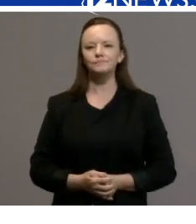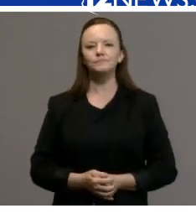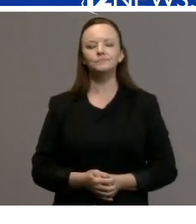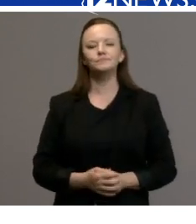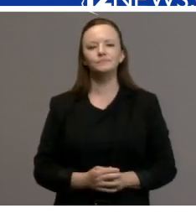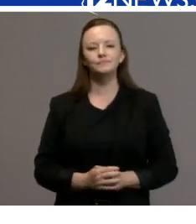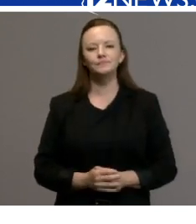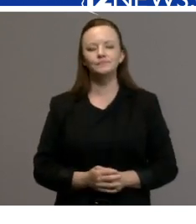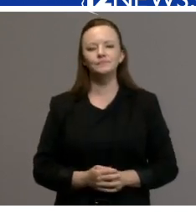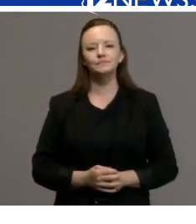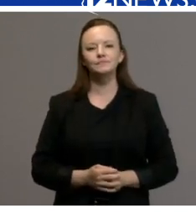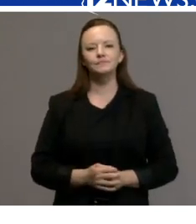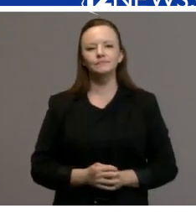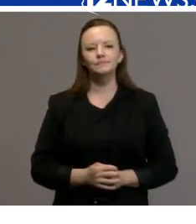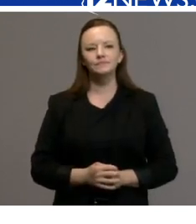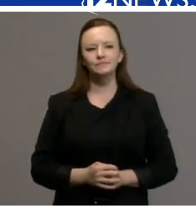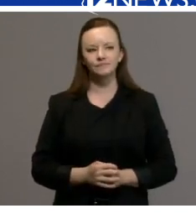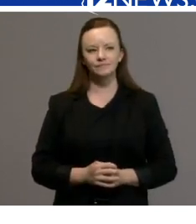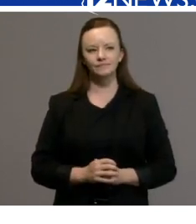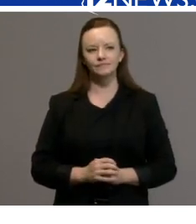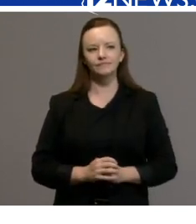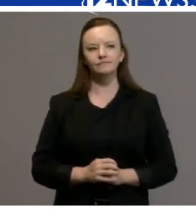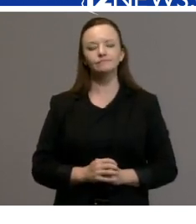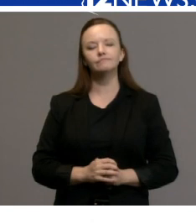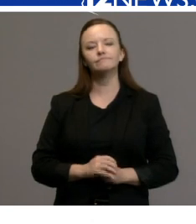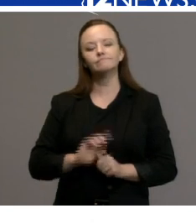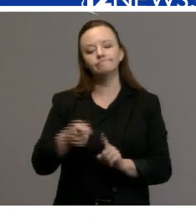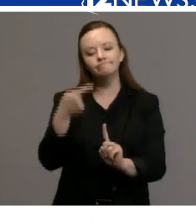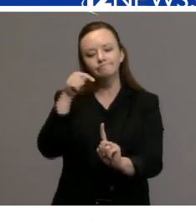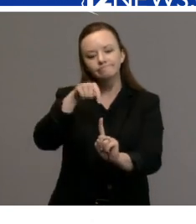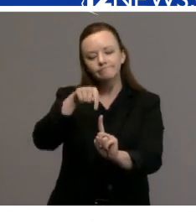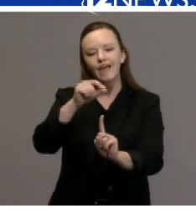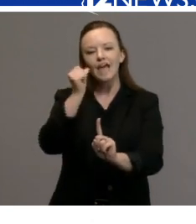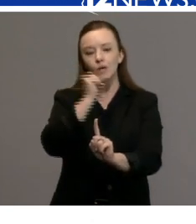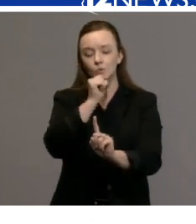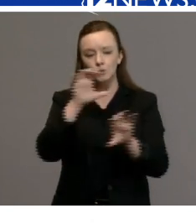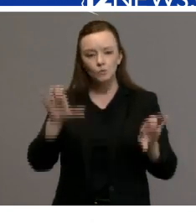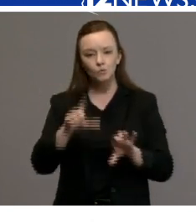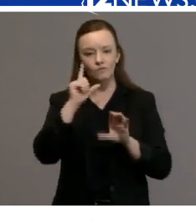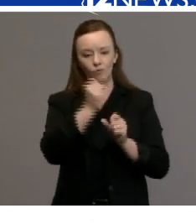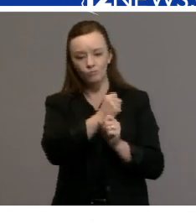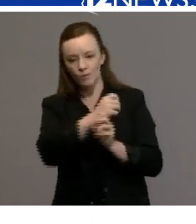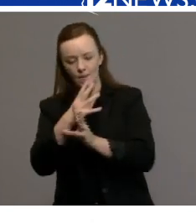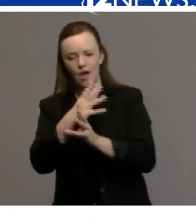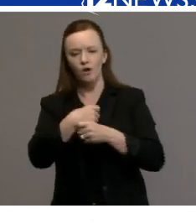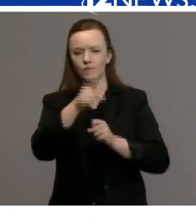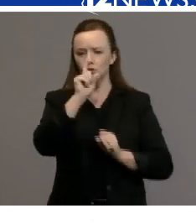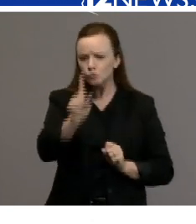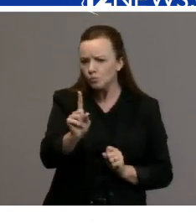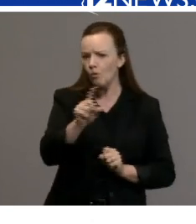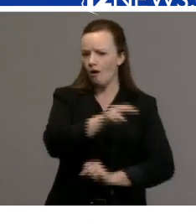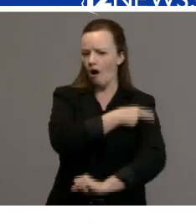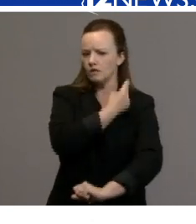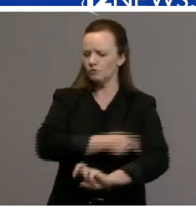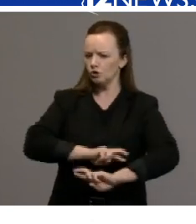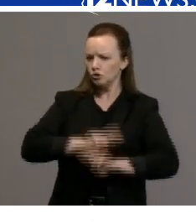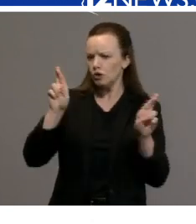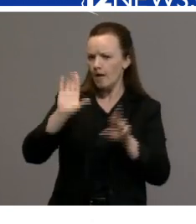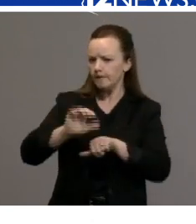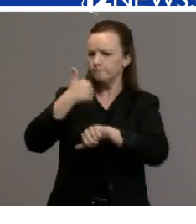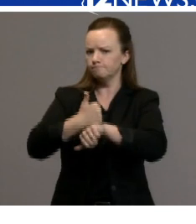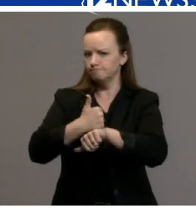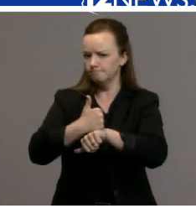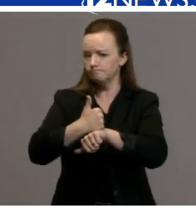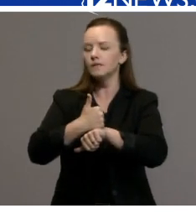One of the things that Arizona has done in preparation to ensure that we have ongoing hospital capacity is we established the